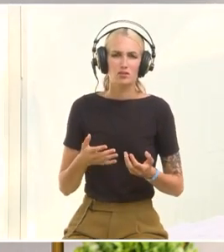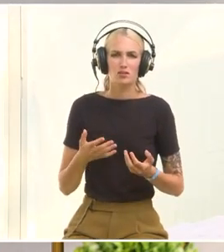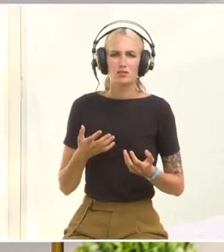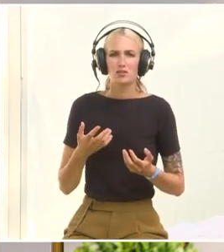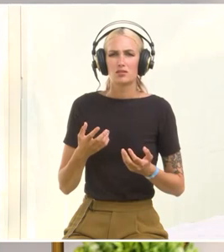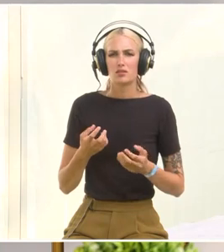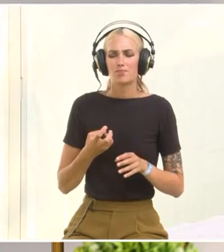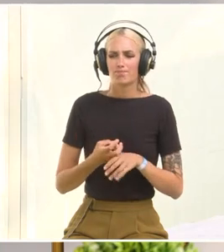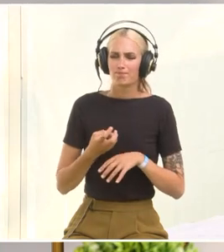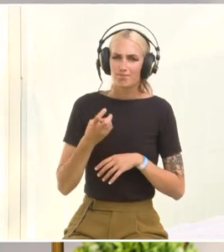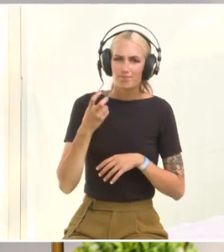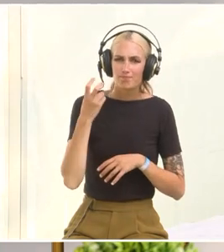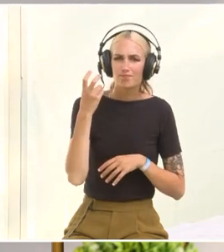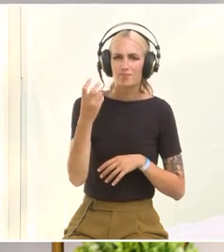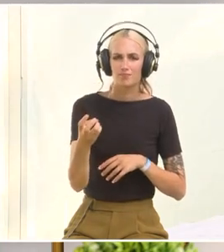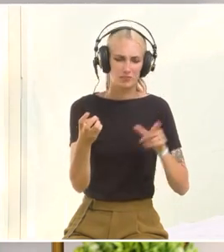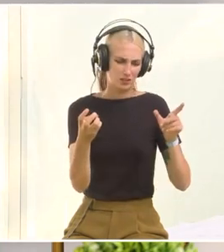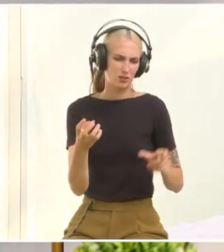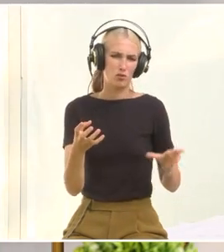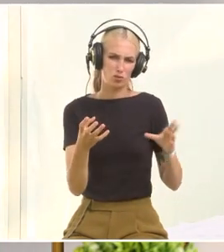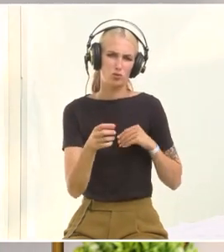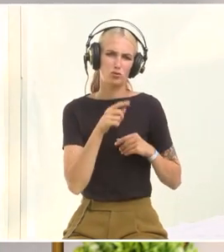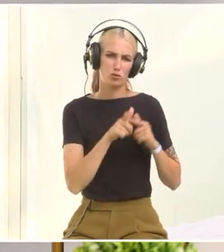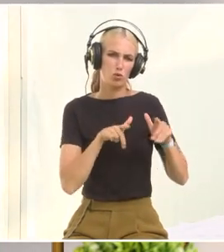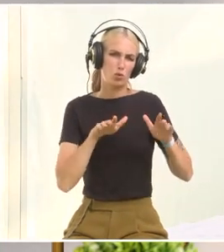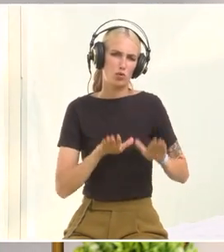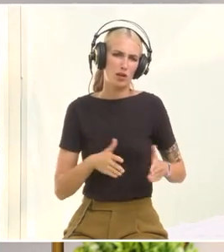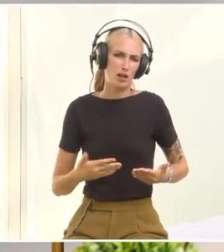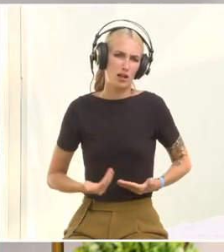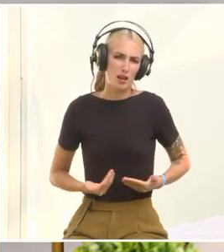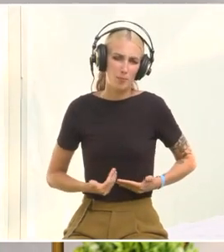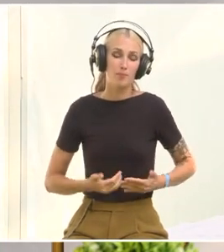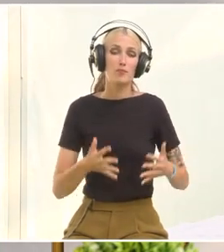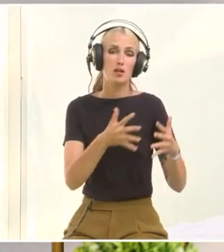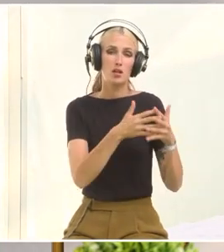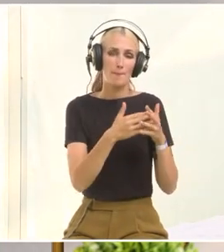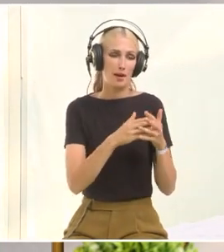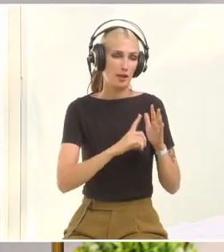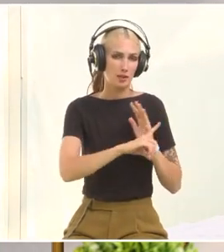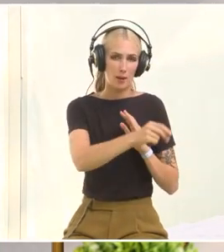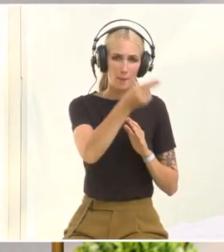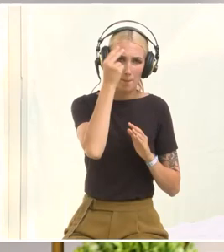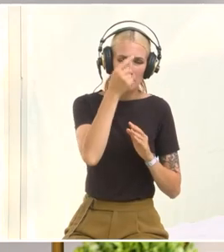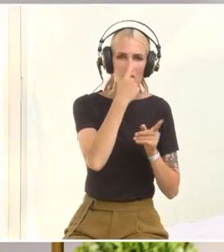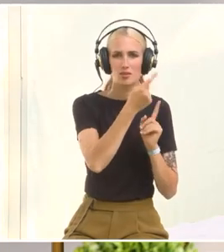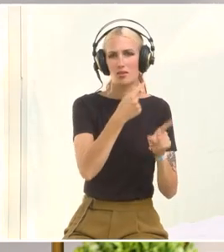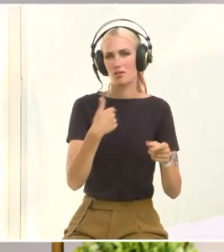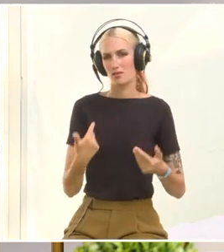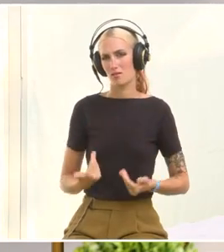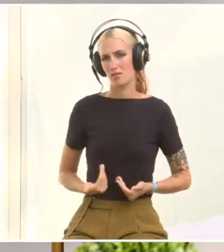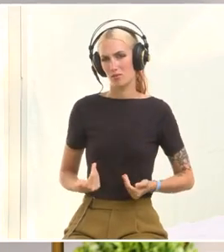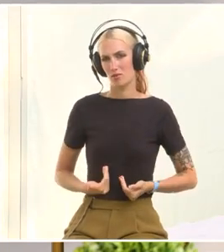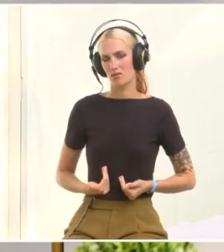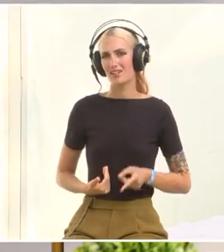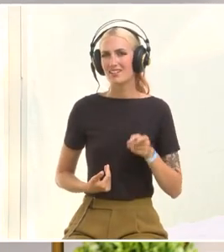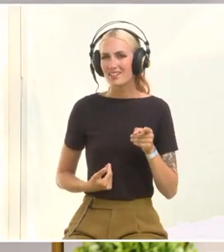with the person who was living there, went to America to study and came then back. And I think this kind of a people are necessary